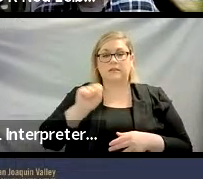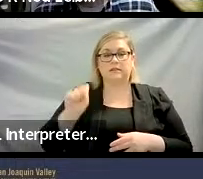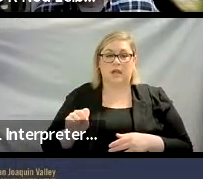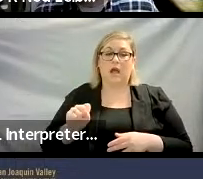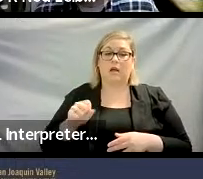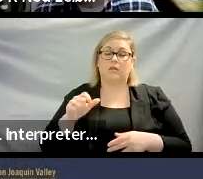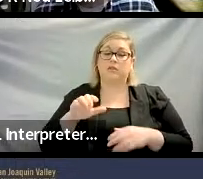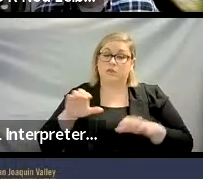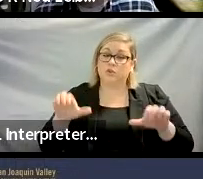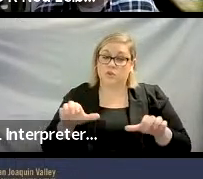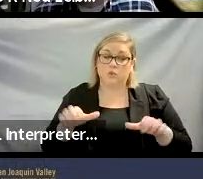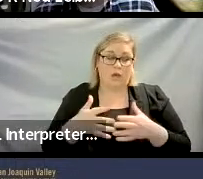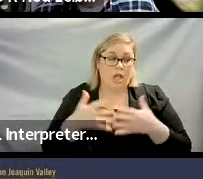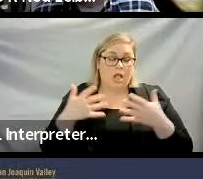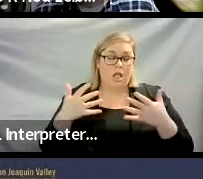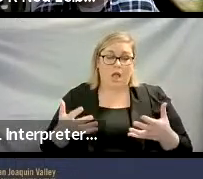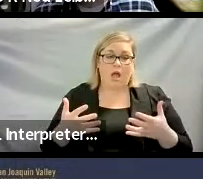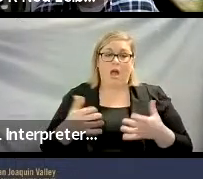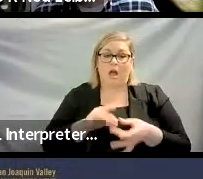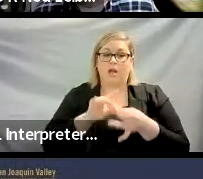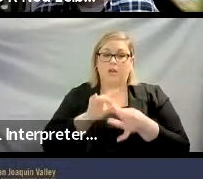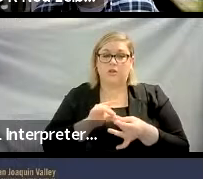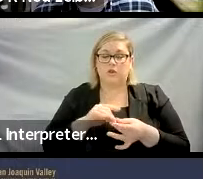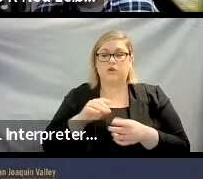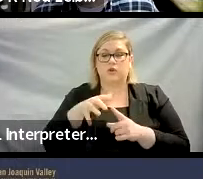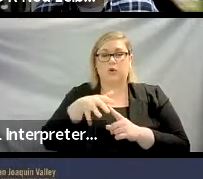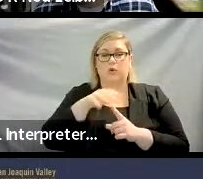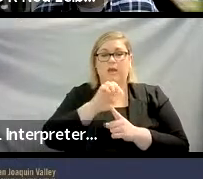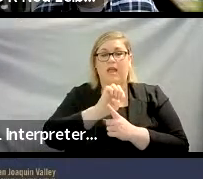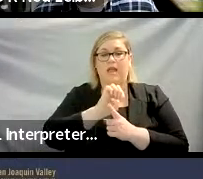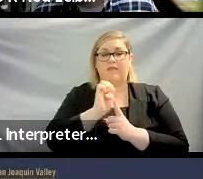lot in terms of environmental justice work,